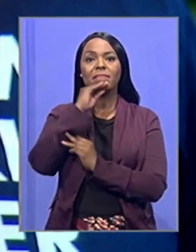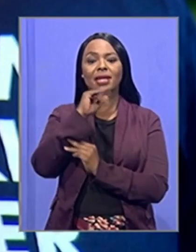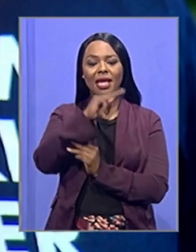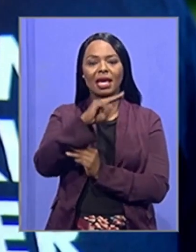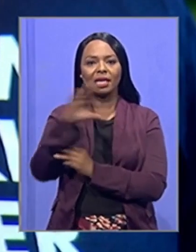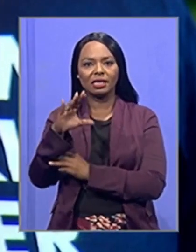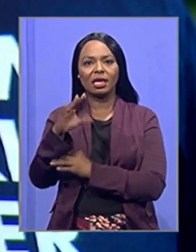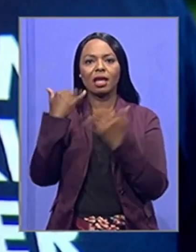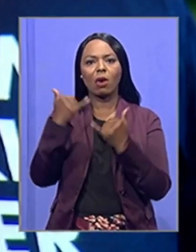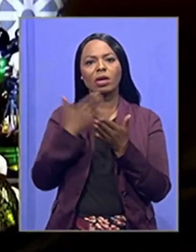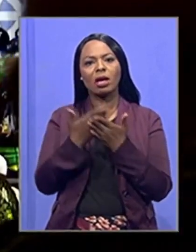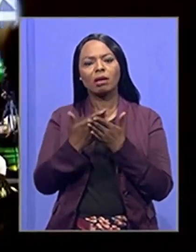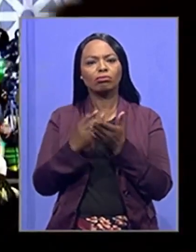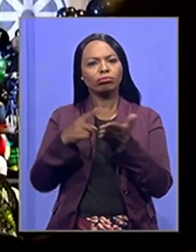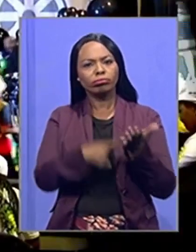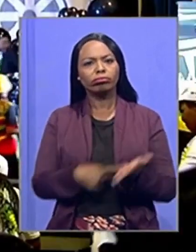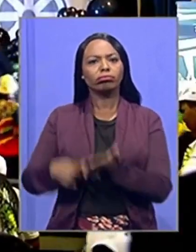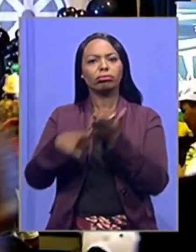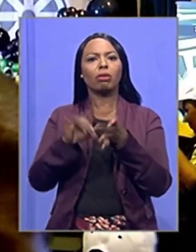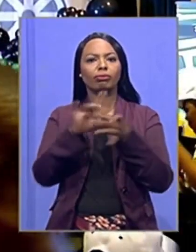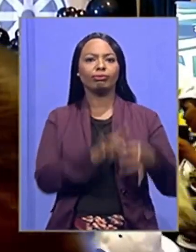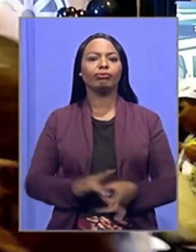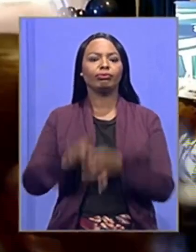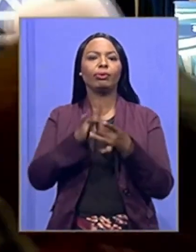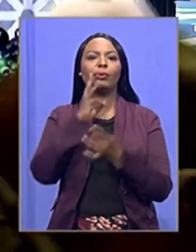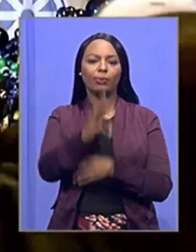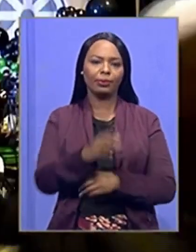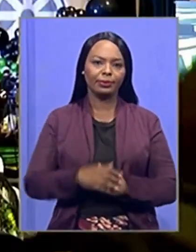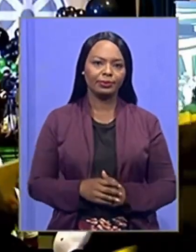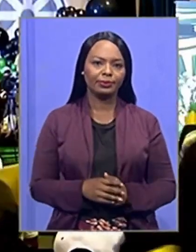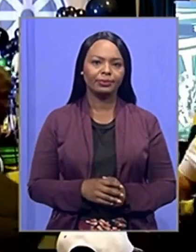e ithulaganye sentle. Ke Mpholepedi, Dikgang tsona ke tsa SABC.